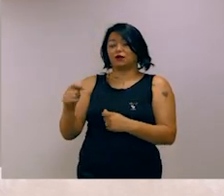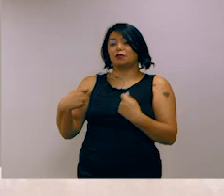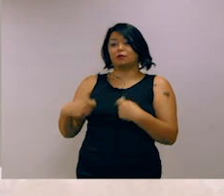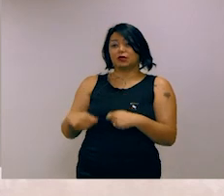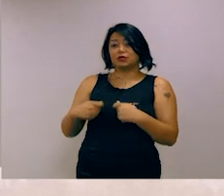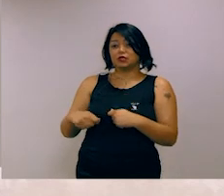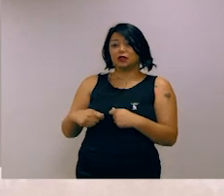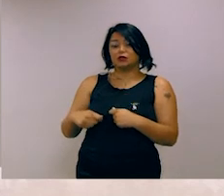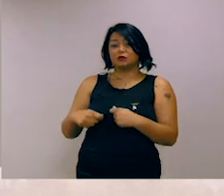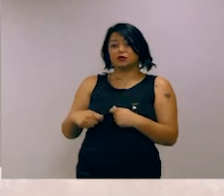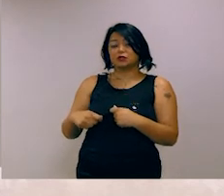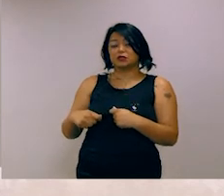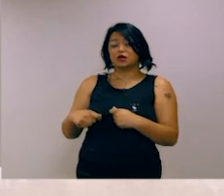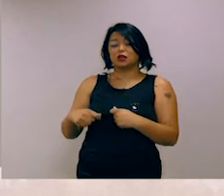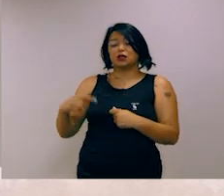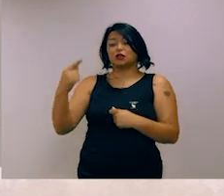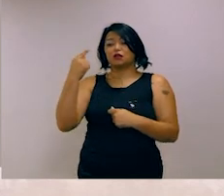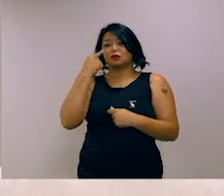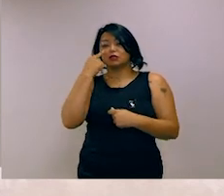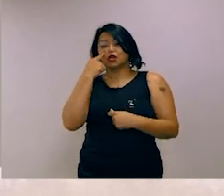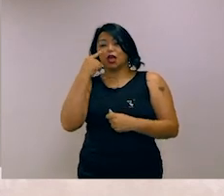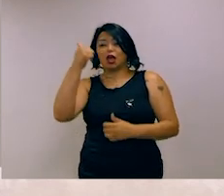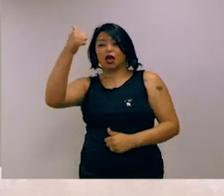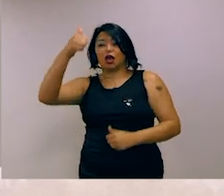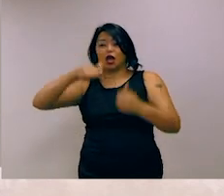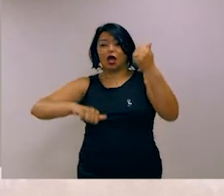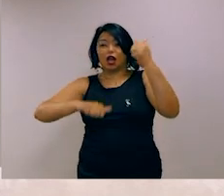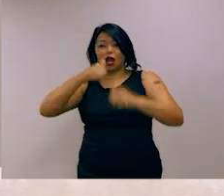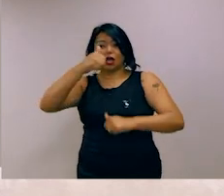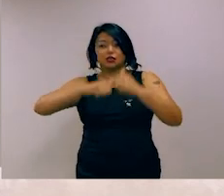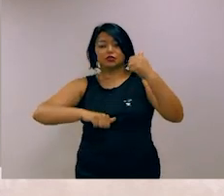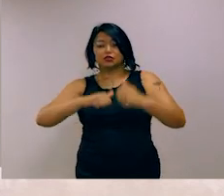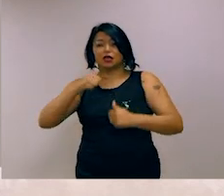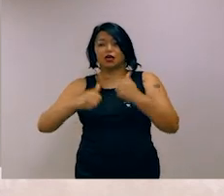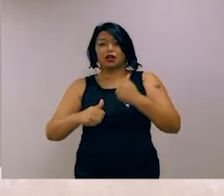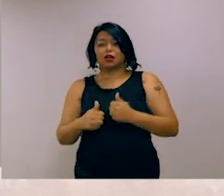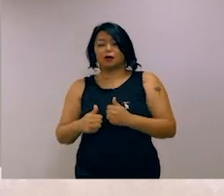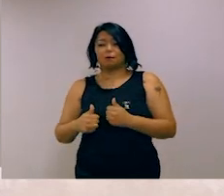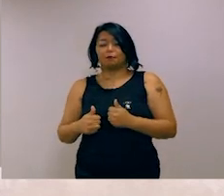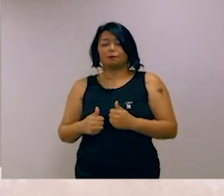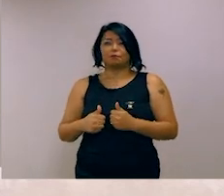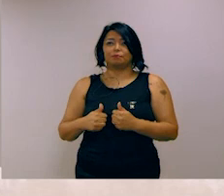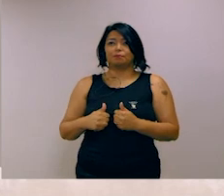model, which can be given, for example, by domain experts,